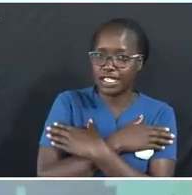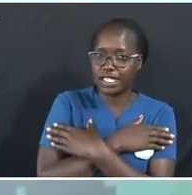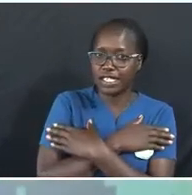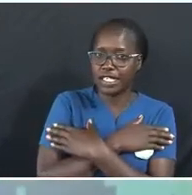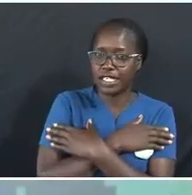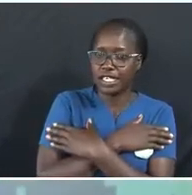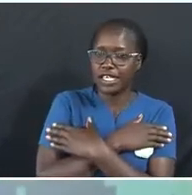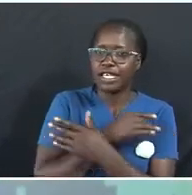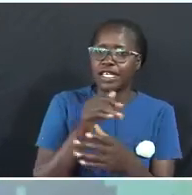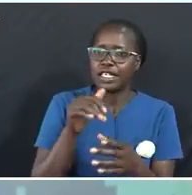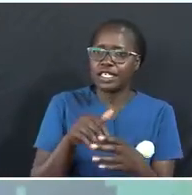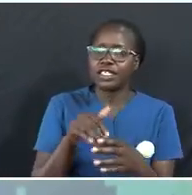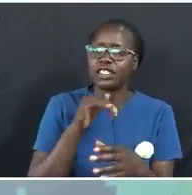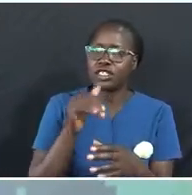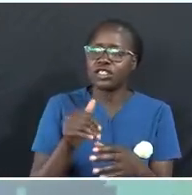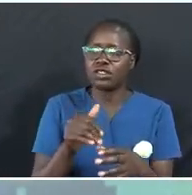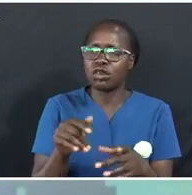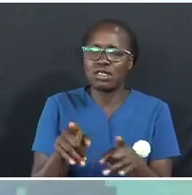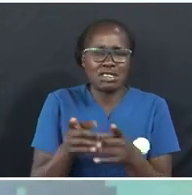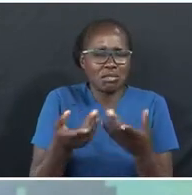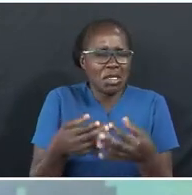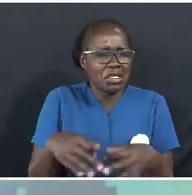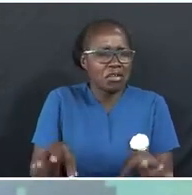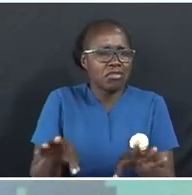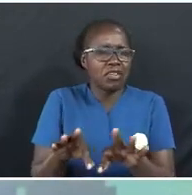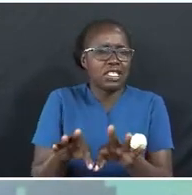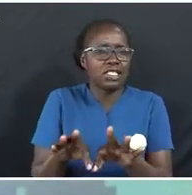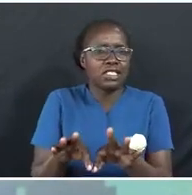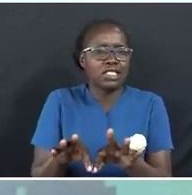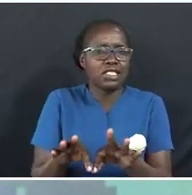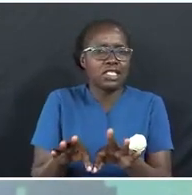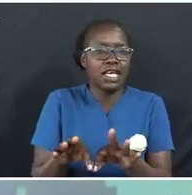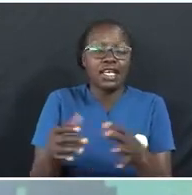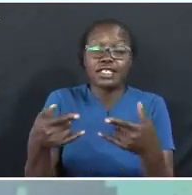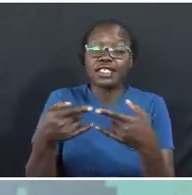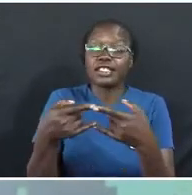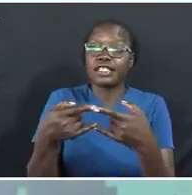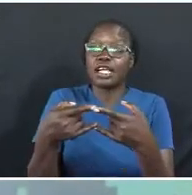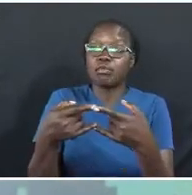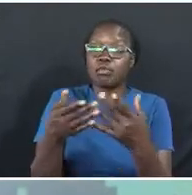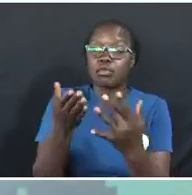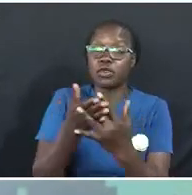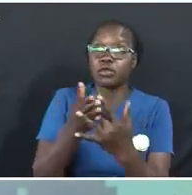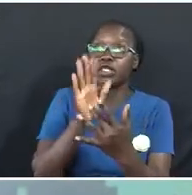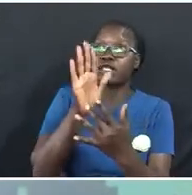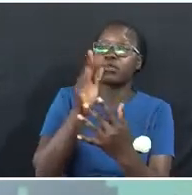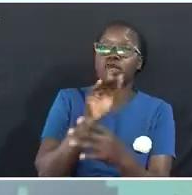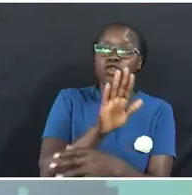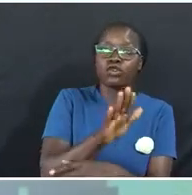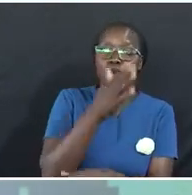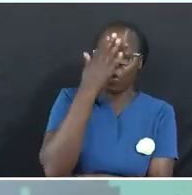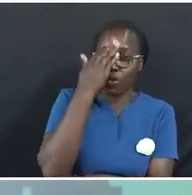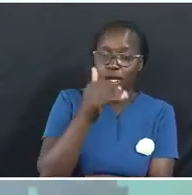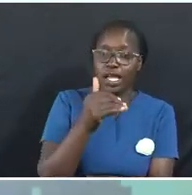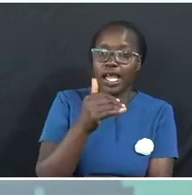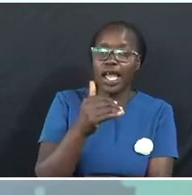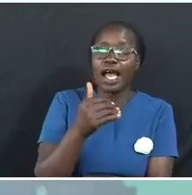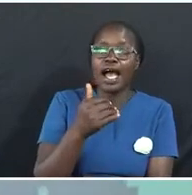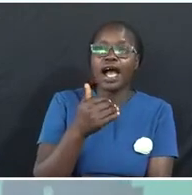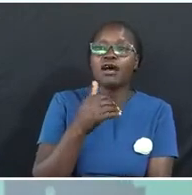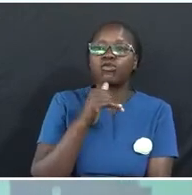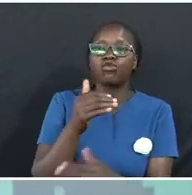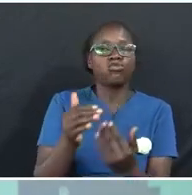cemented, it's not yet sealed. There is a gap between me and you, because I have told you